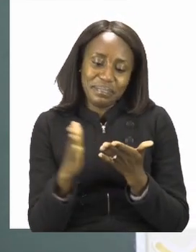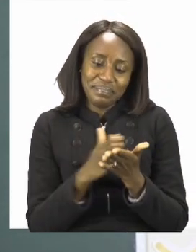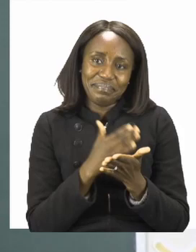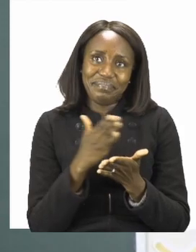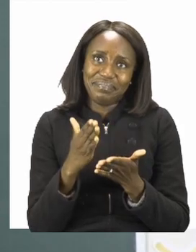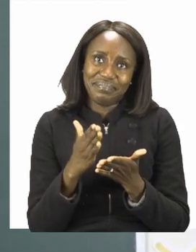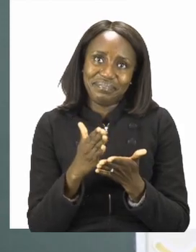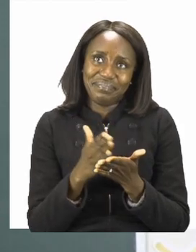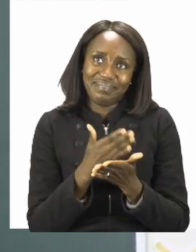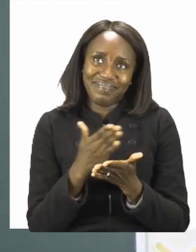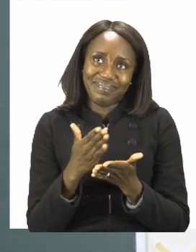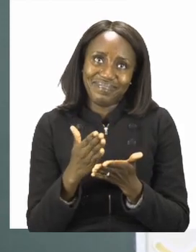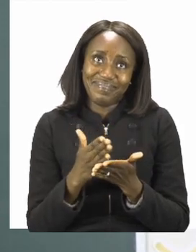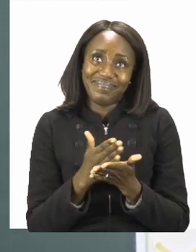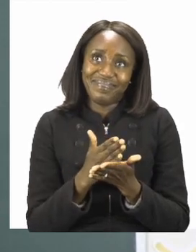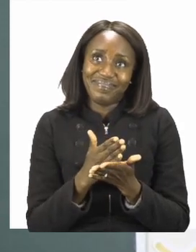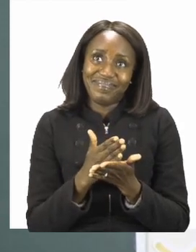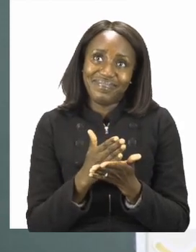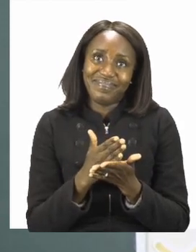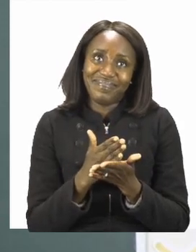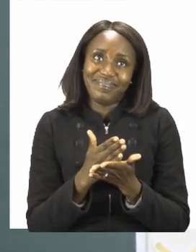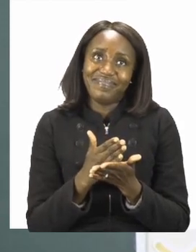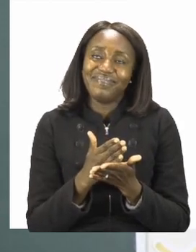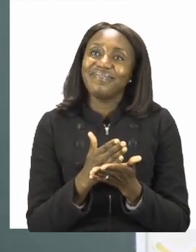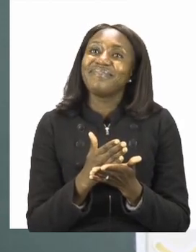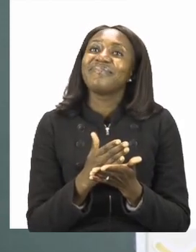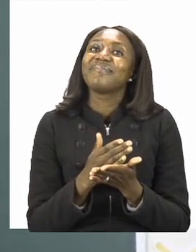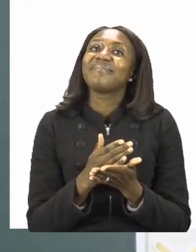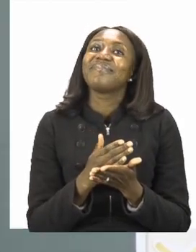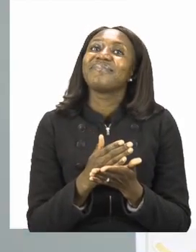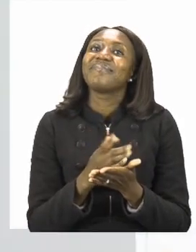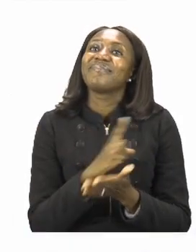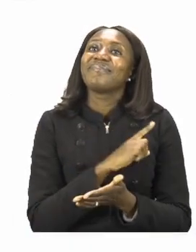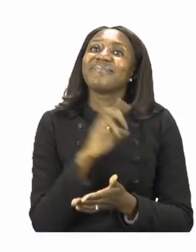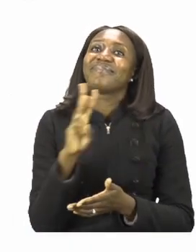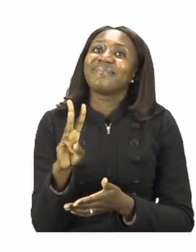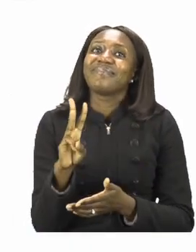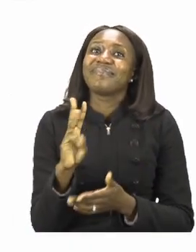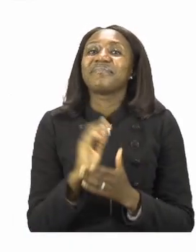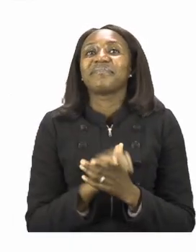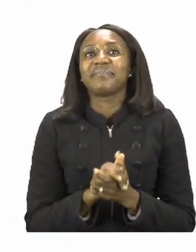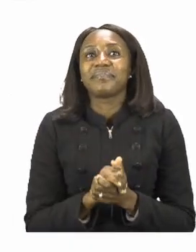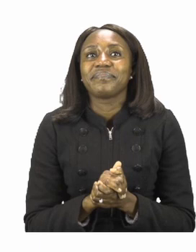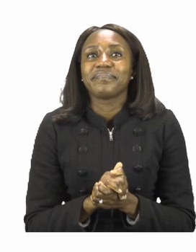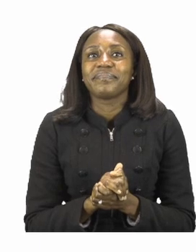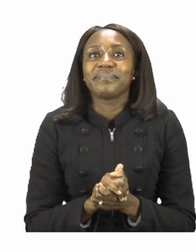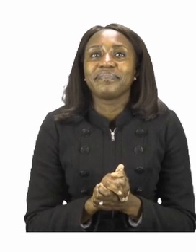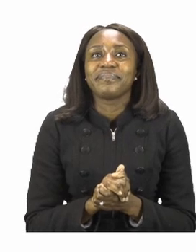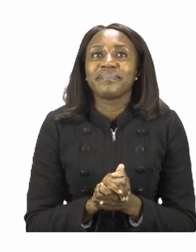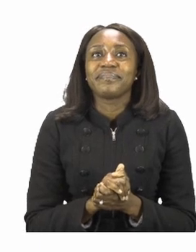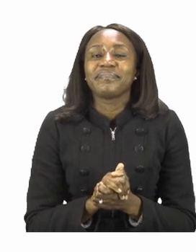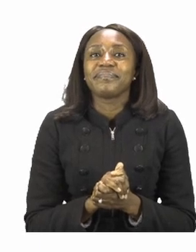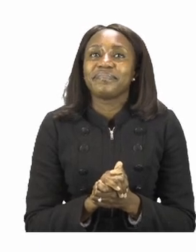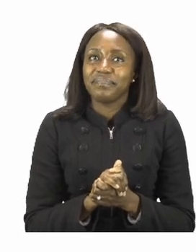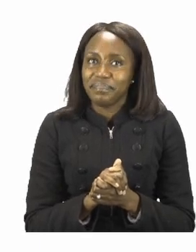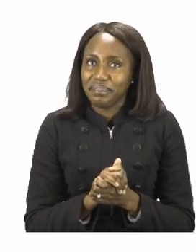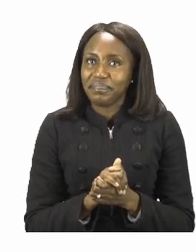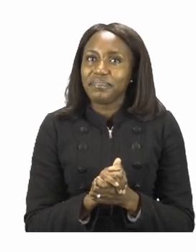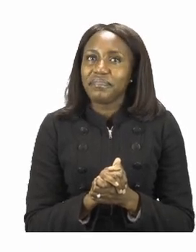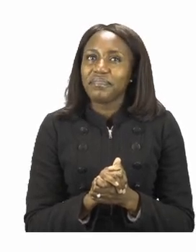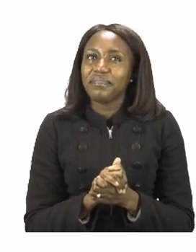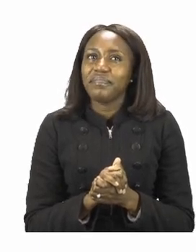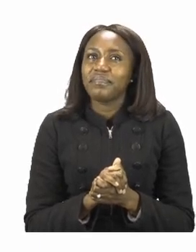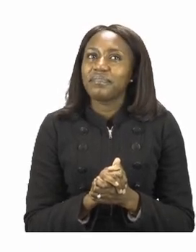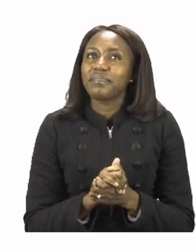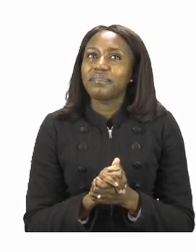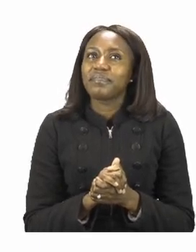something really exciting. On the next page, page 13. On page 13, we are